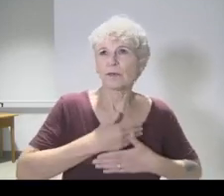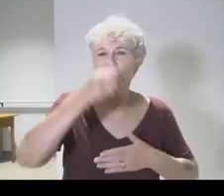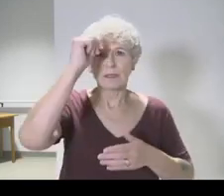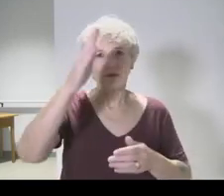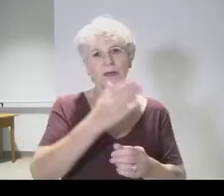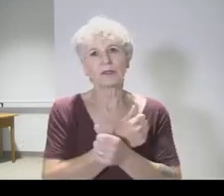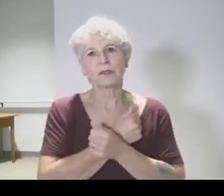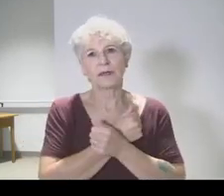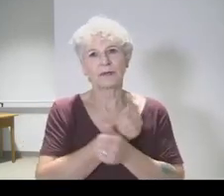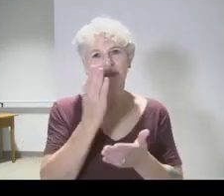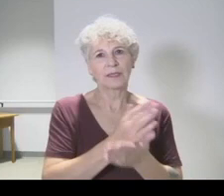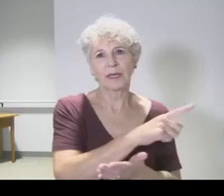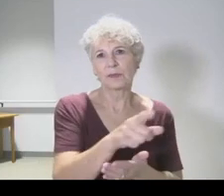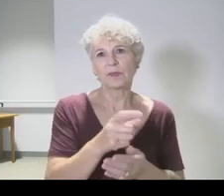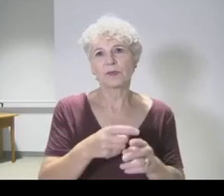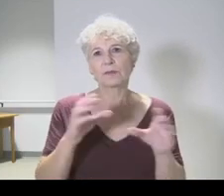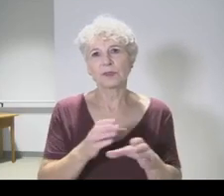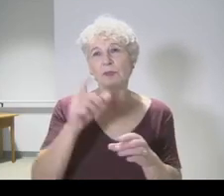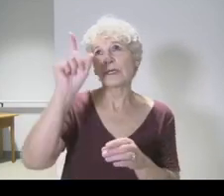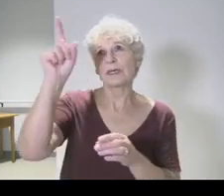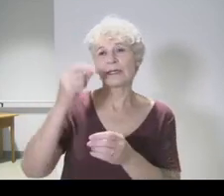doing the Father's will.